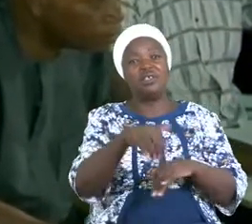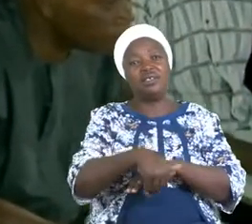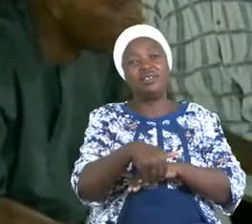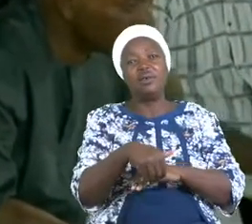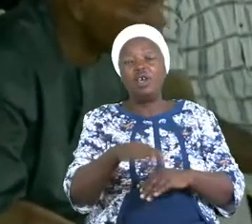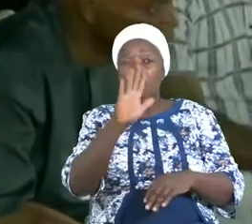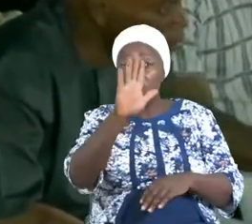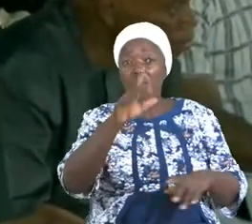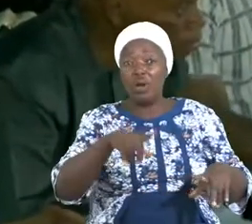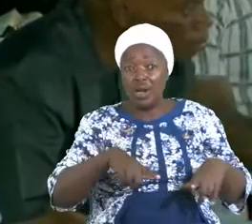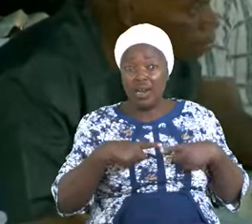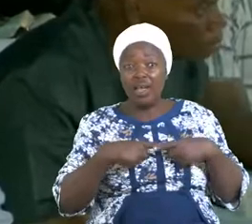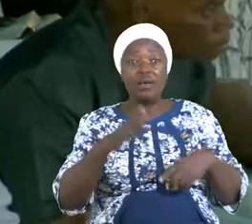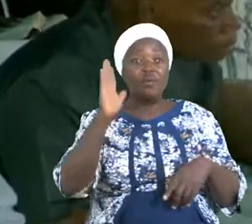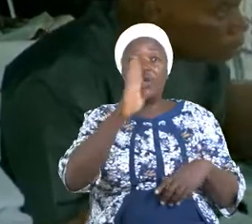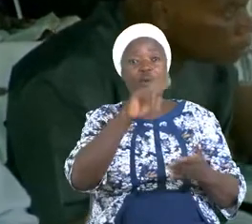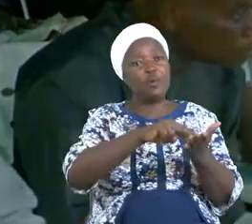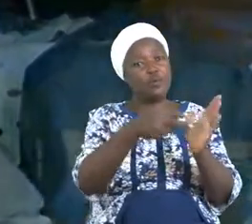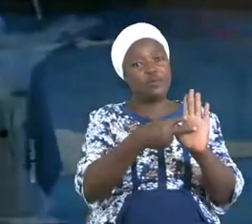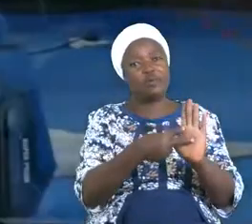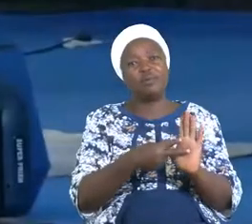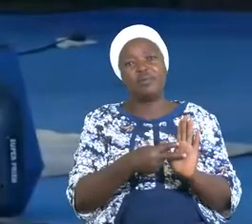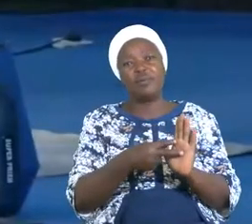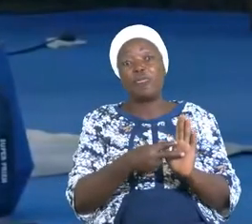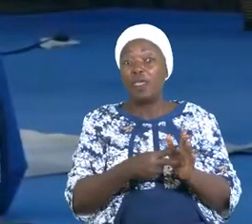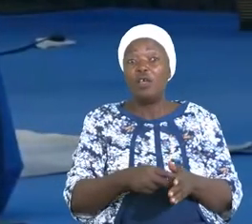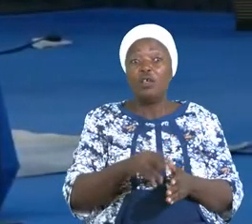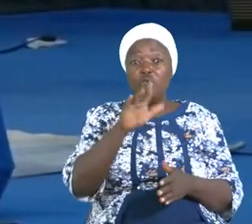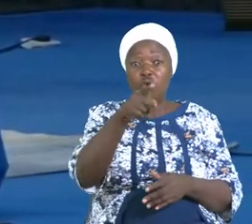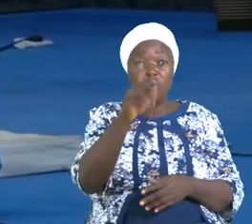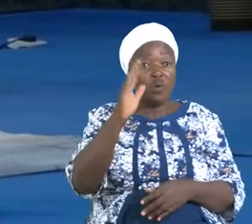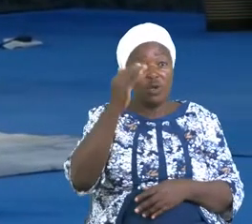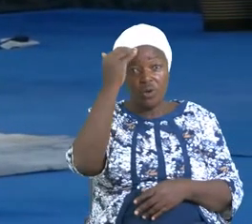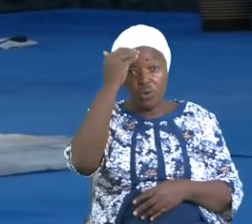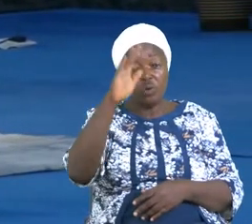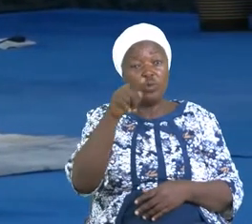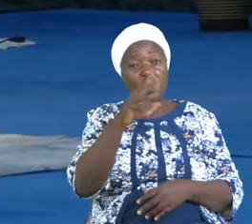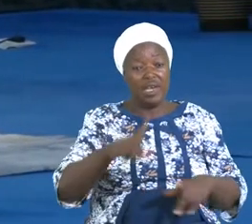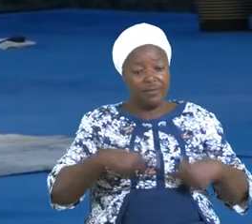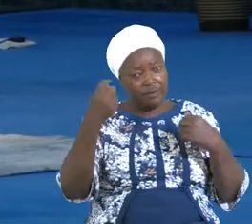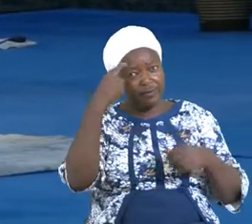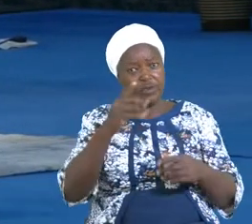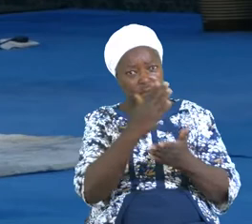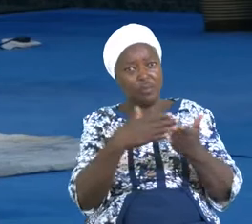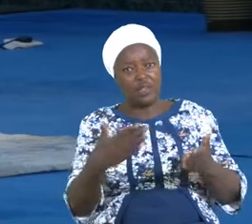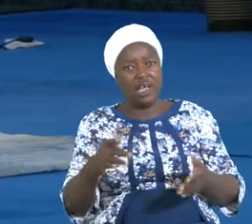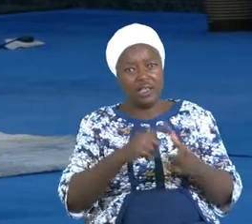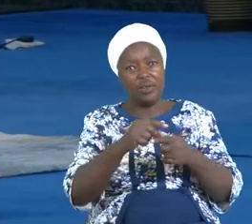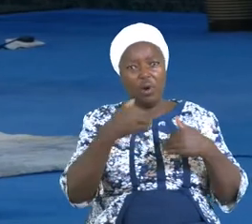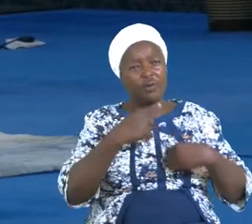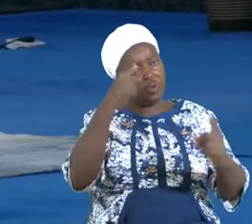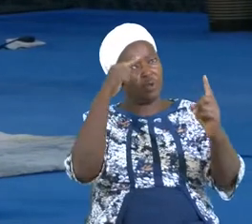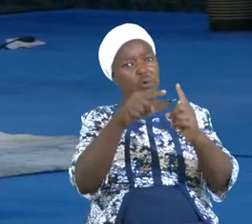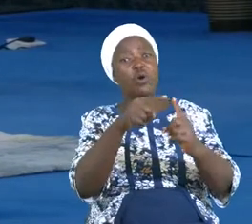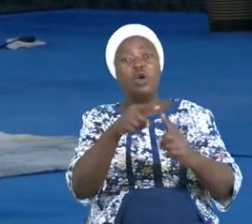life will be purposeful. You will know you're living for something, and you have a goal, you